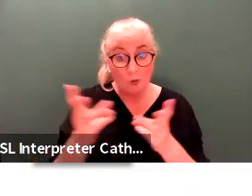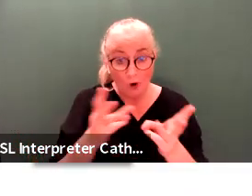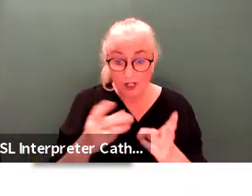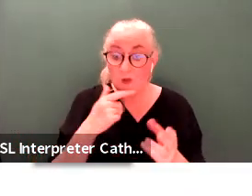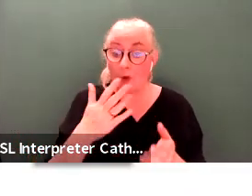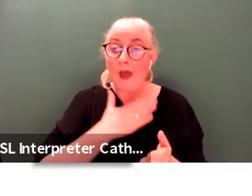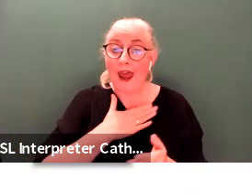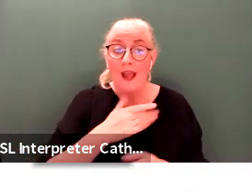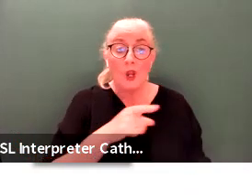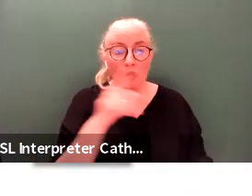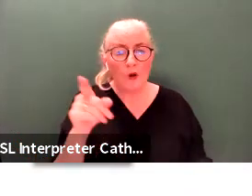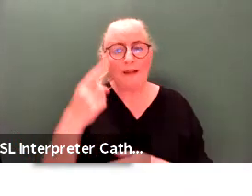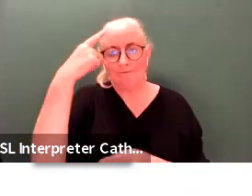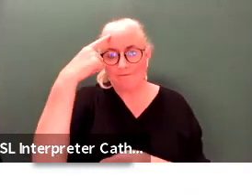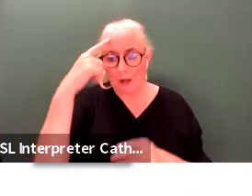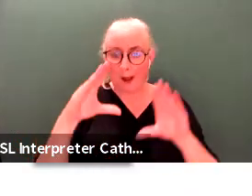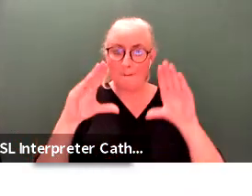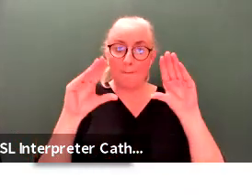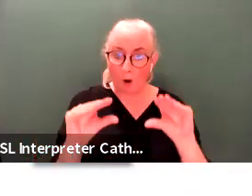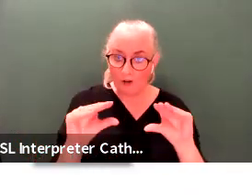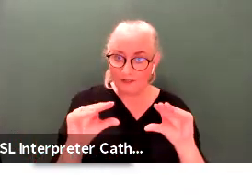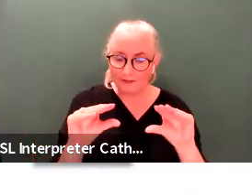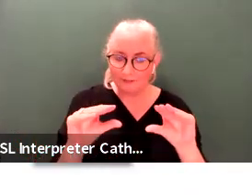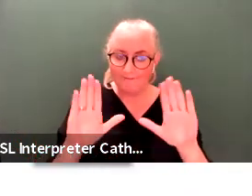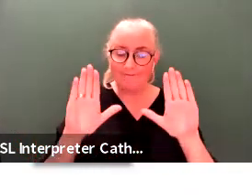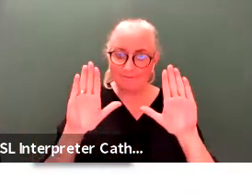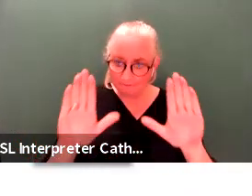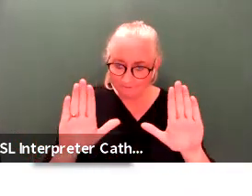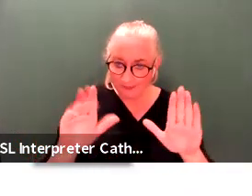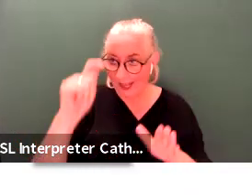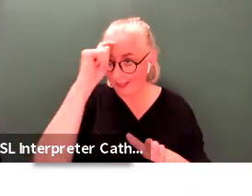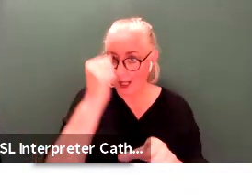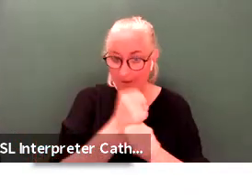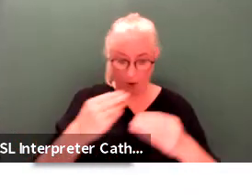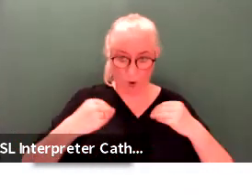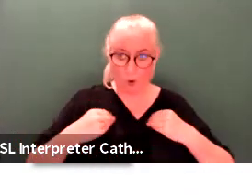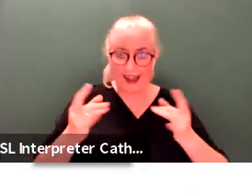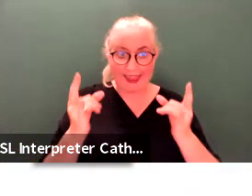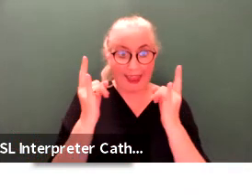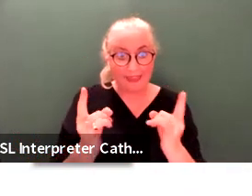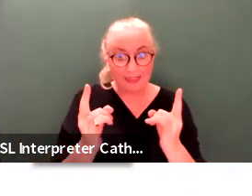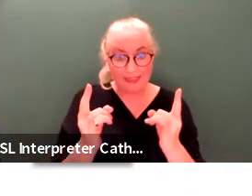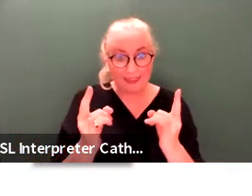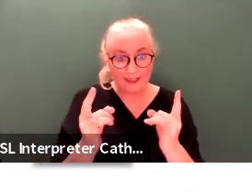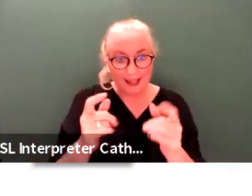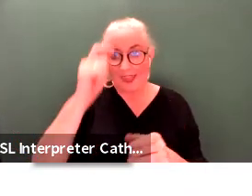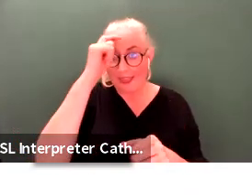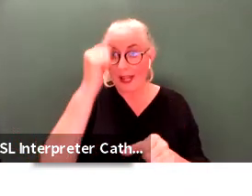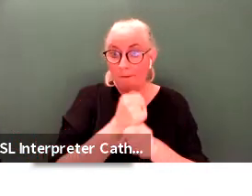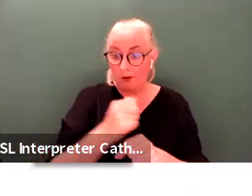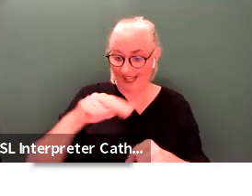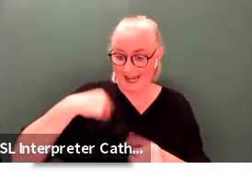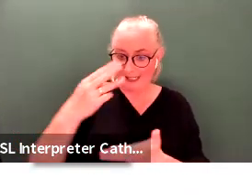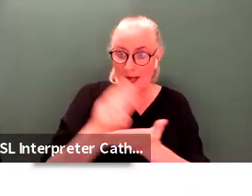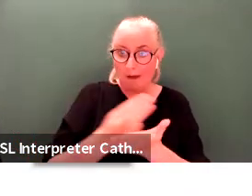do is just pause, you know, invest in your health, invest in that next chapter of